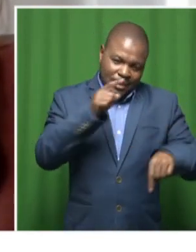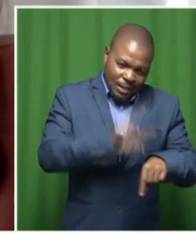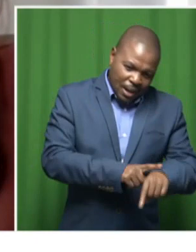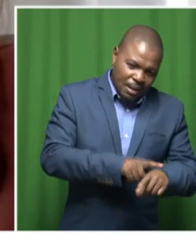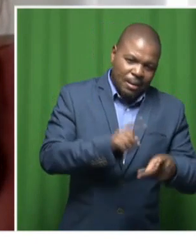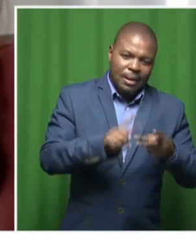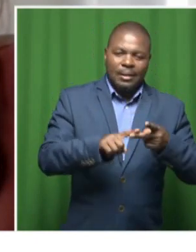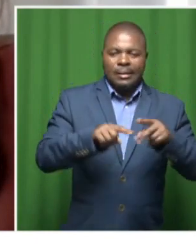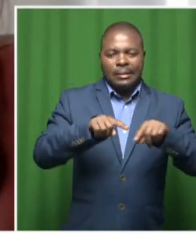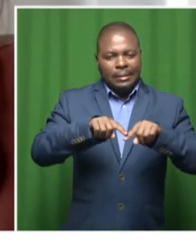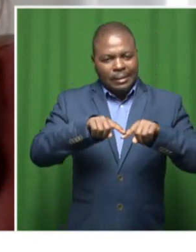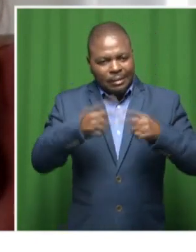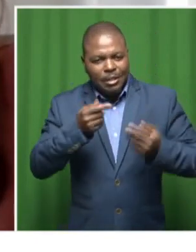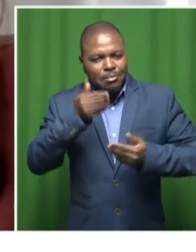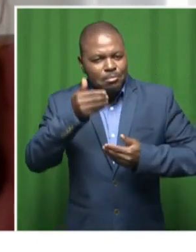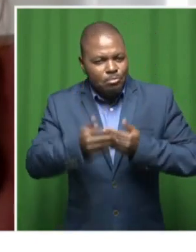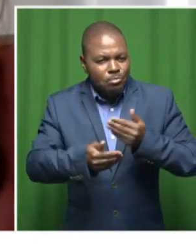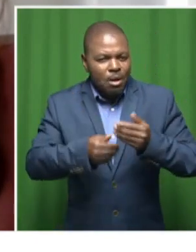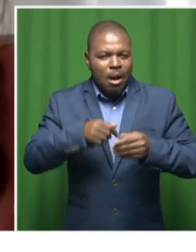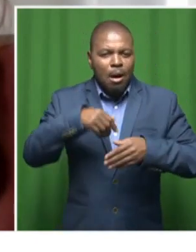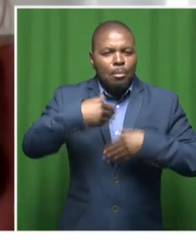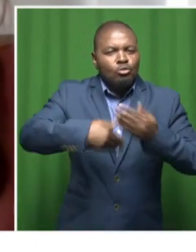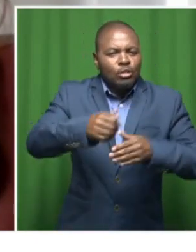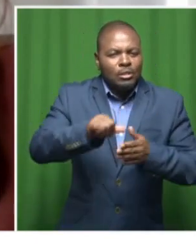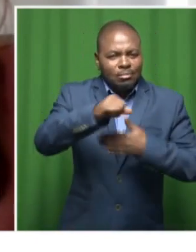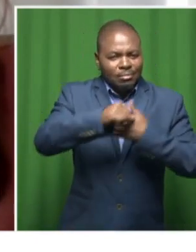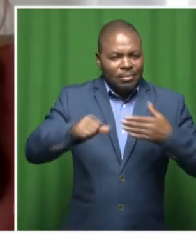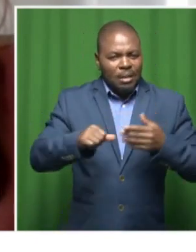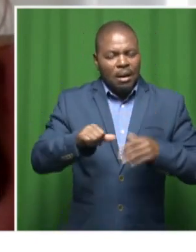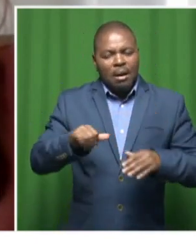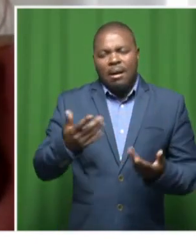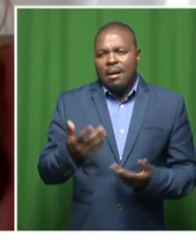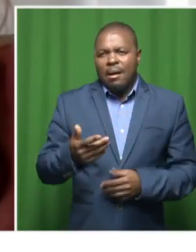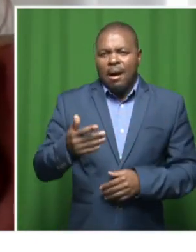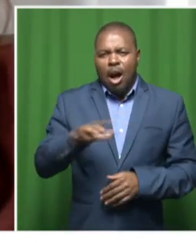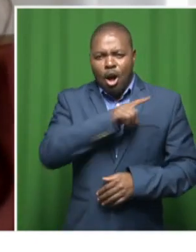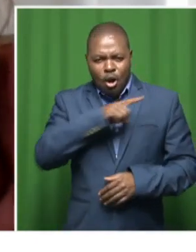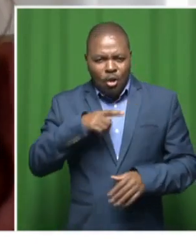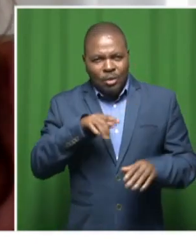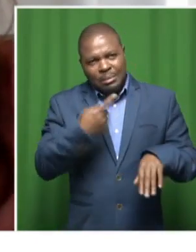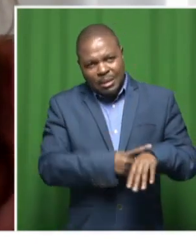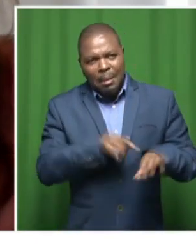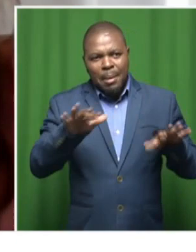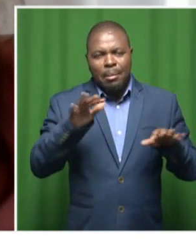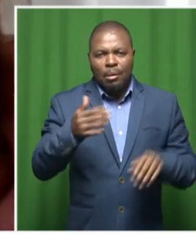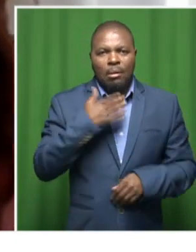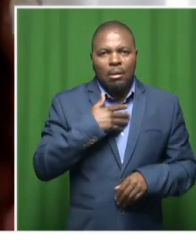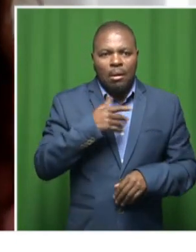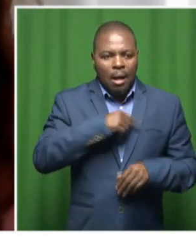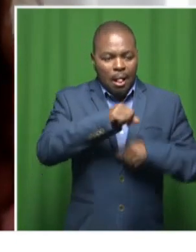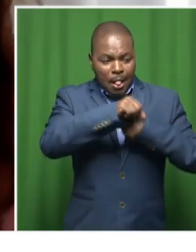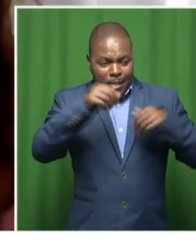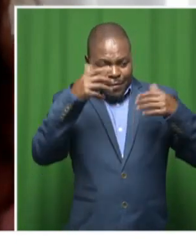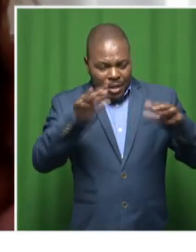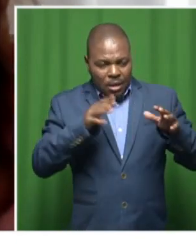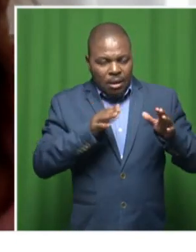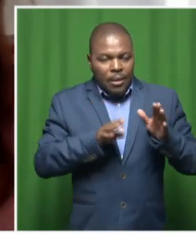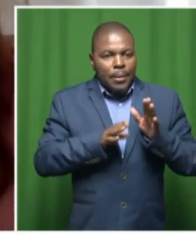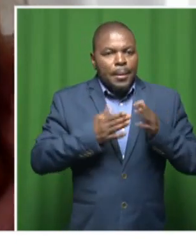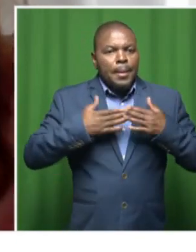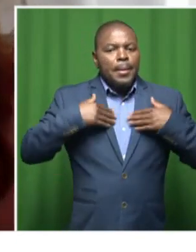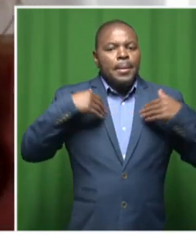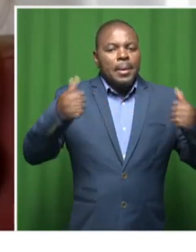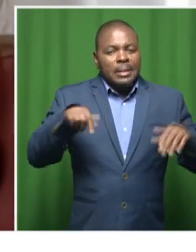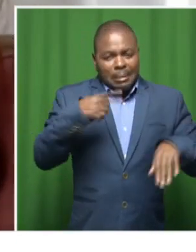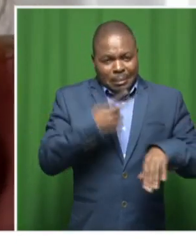different procedures. What is the longest that people take to recover? For instance, I think I spoke to somebody who was saying that